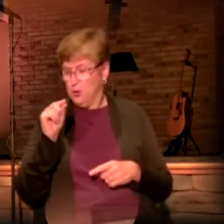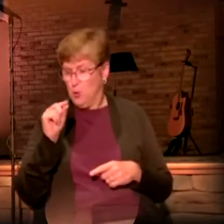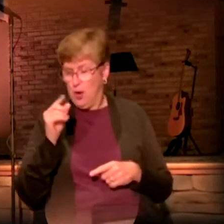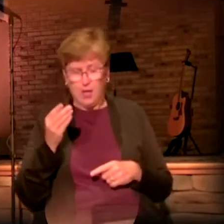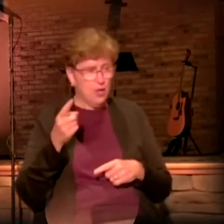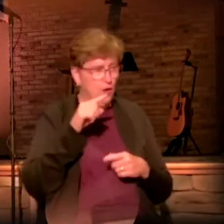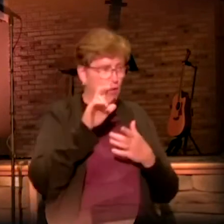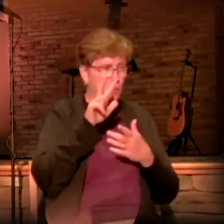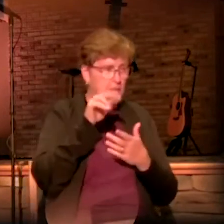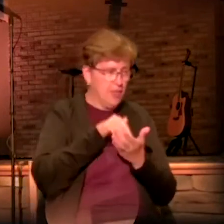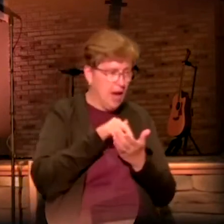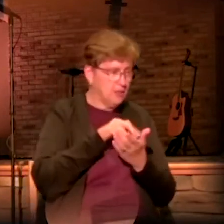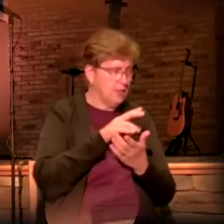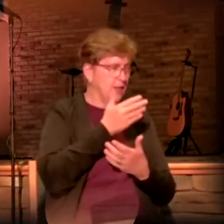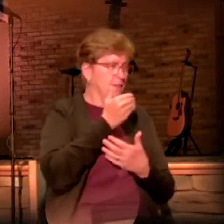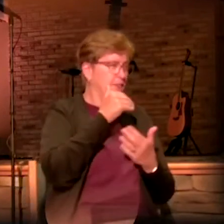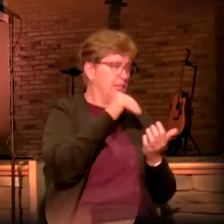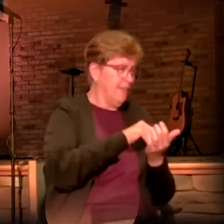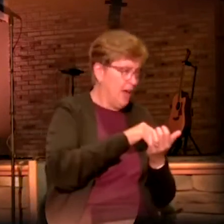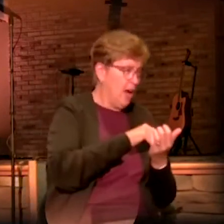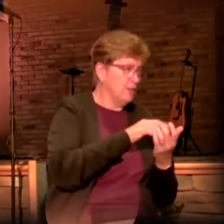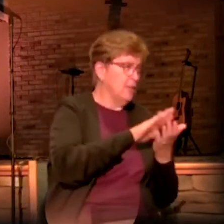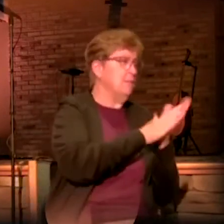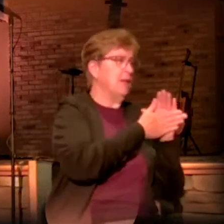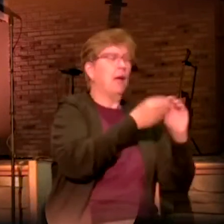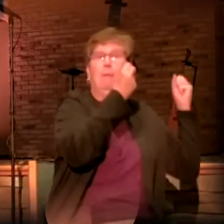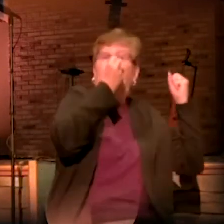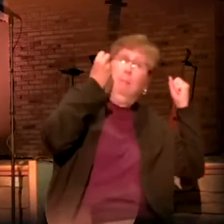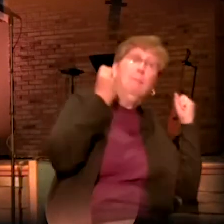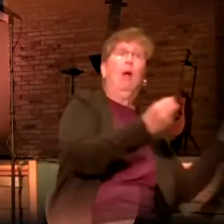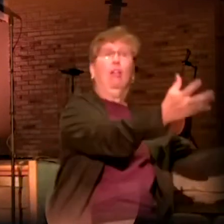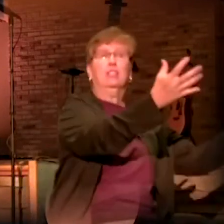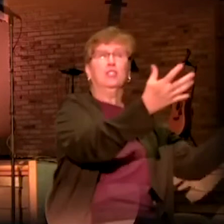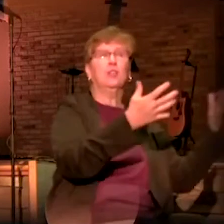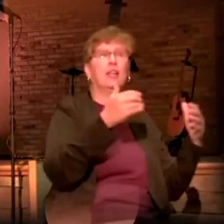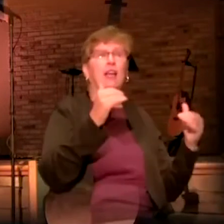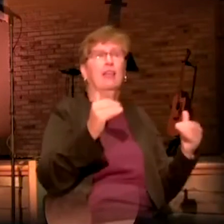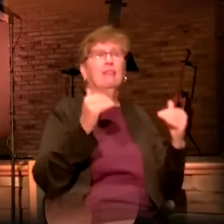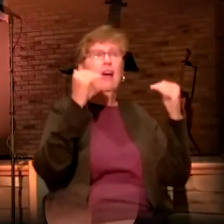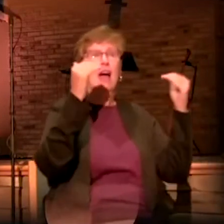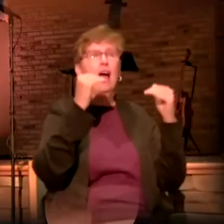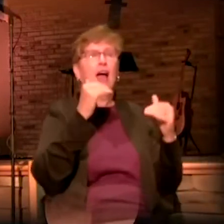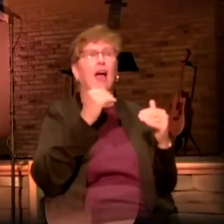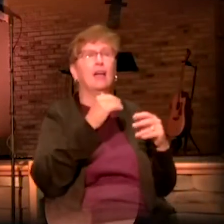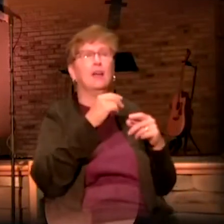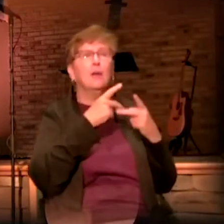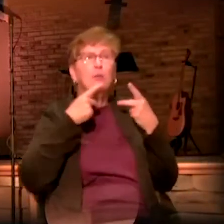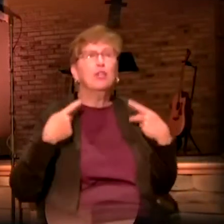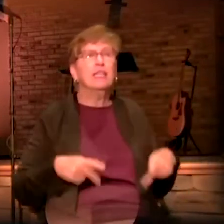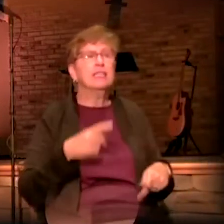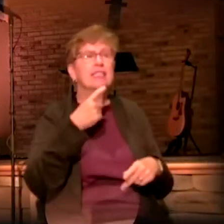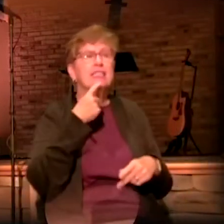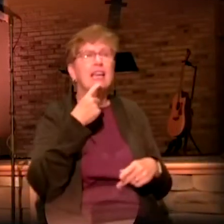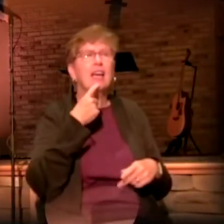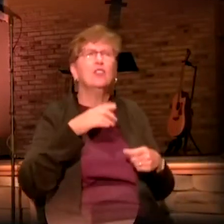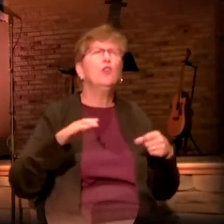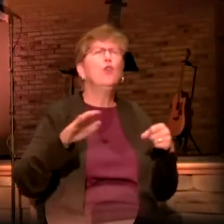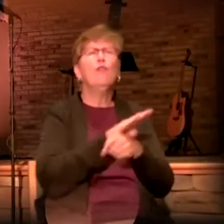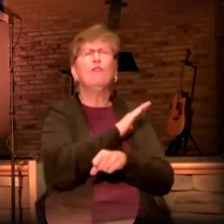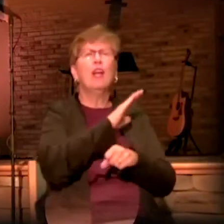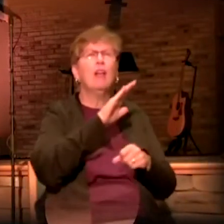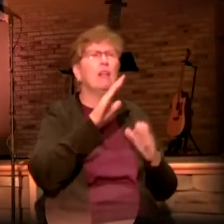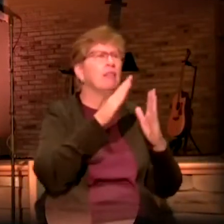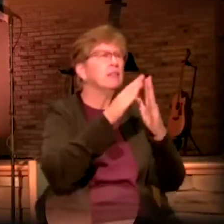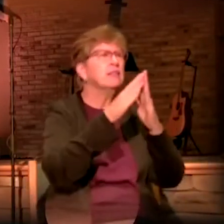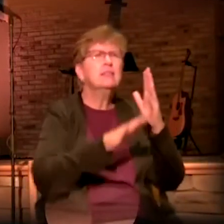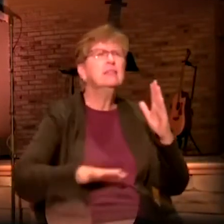3,000 to 15,000 to a multitude. And now the high priest says, you filled the city